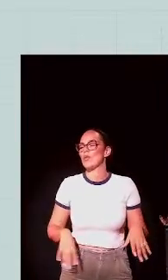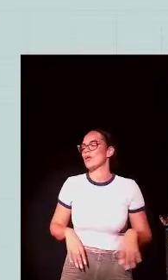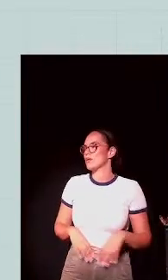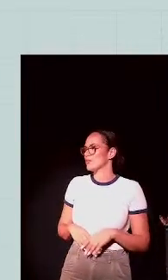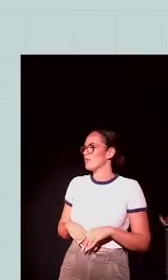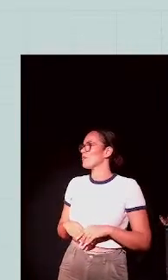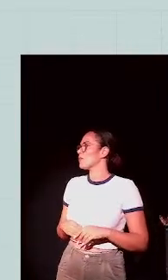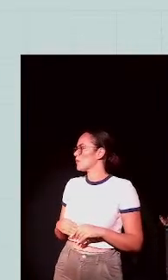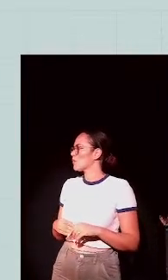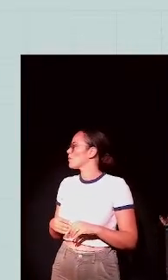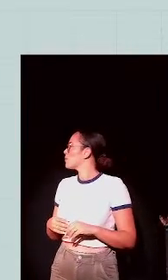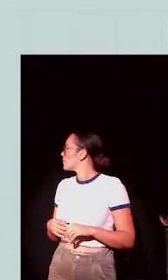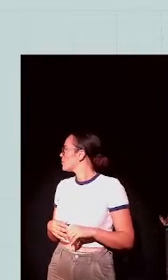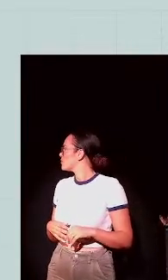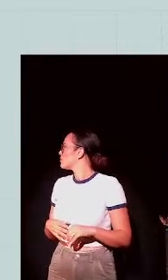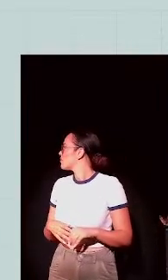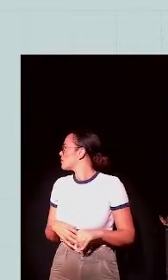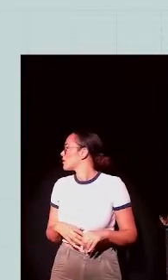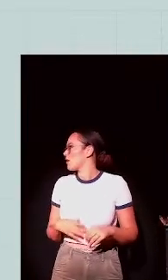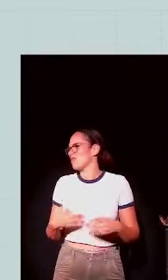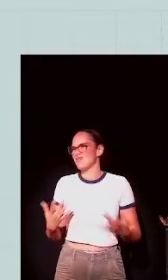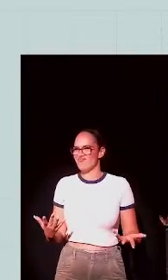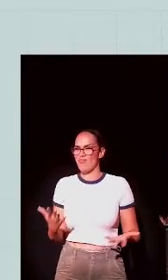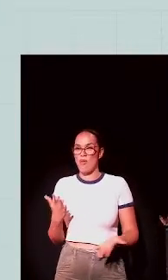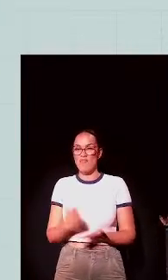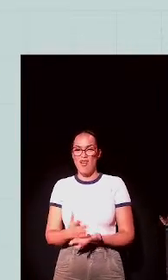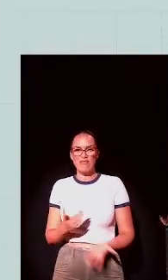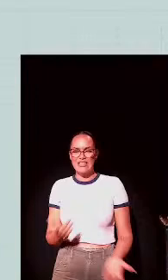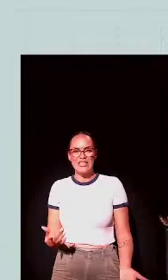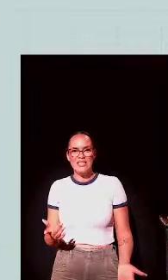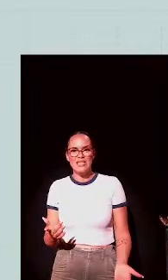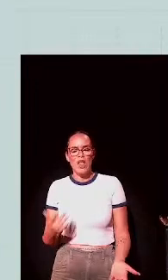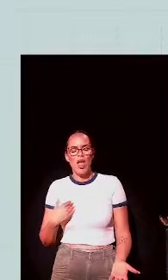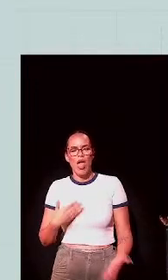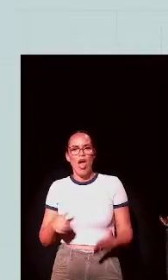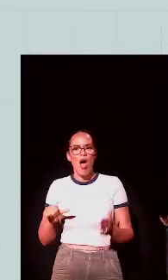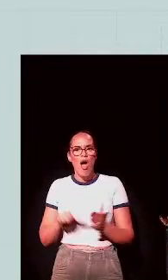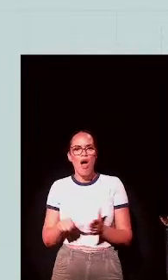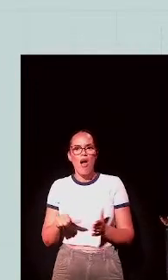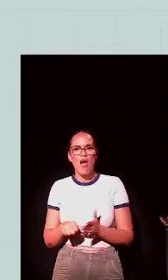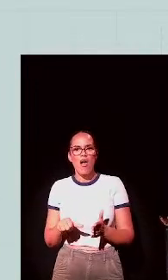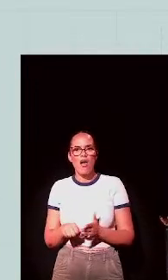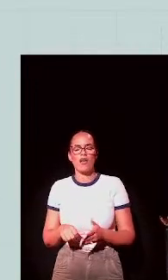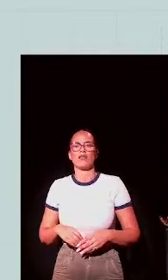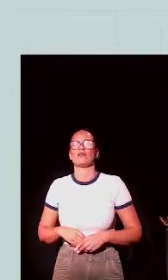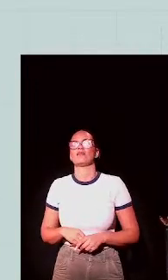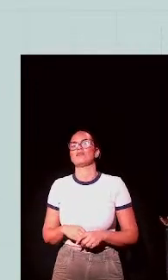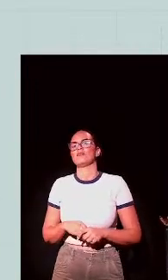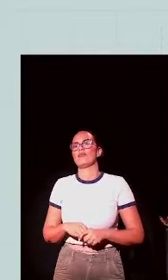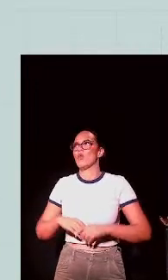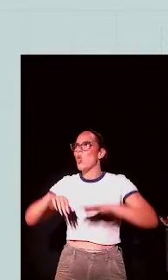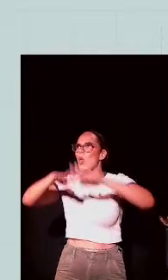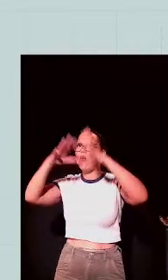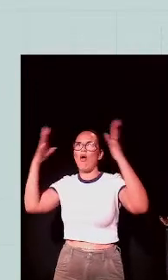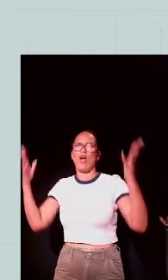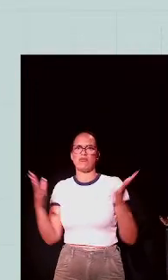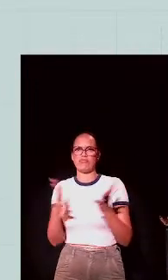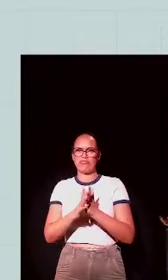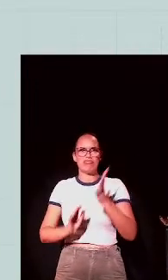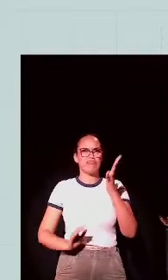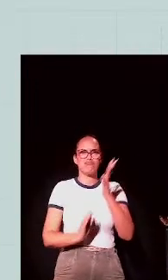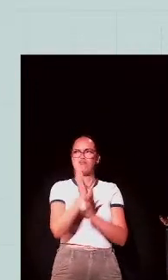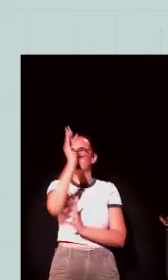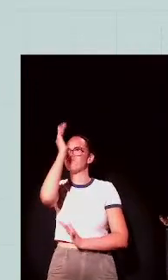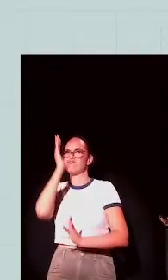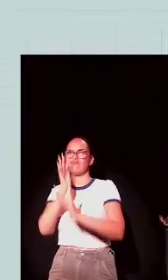I don't know, it should have just been easier, surely. World was on fire, no